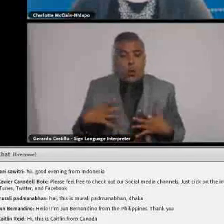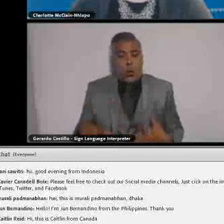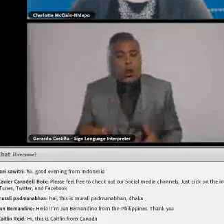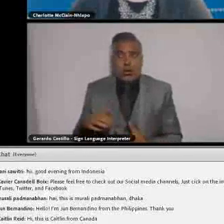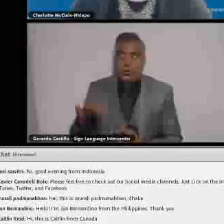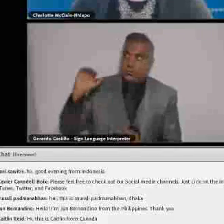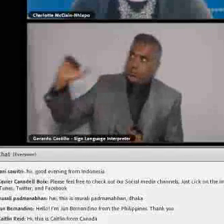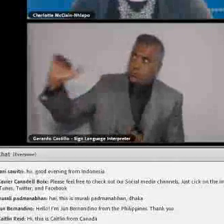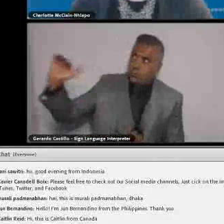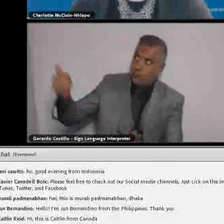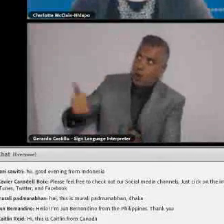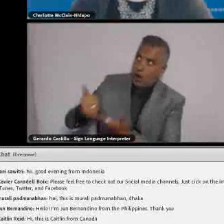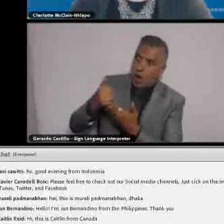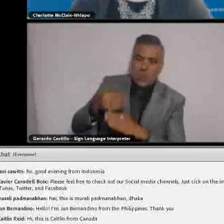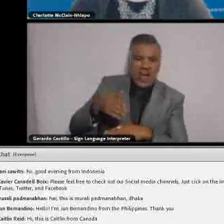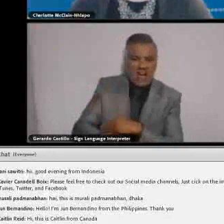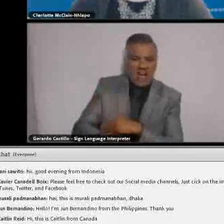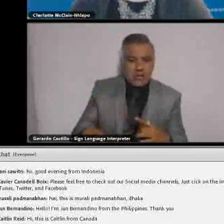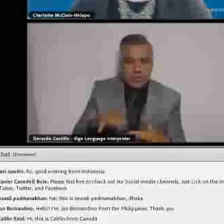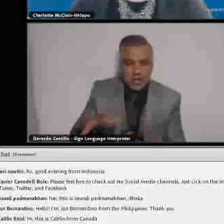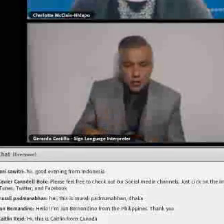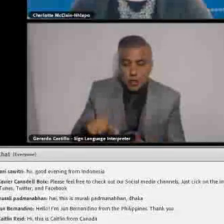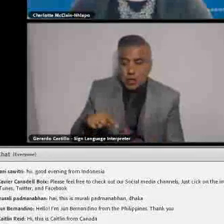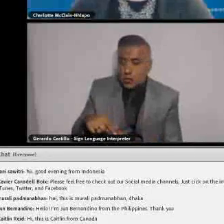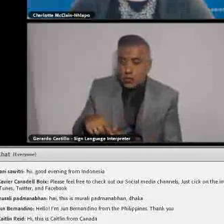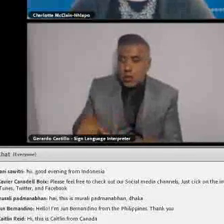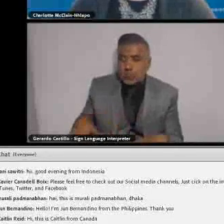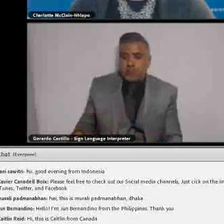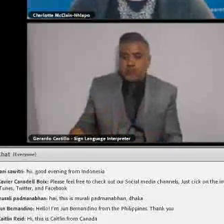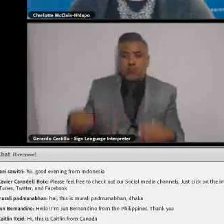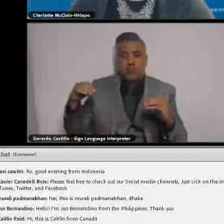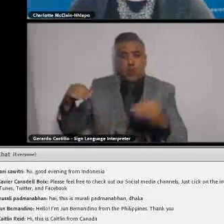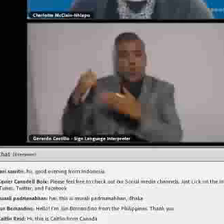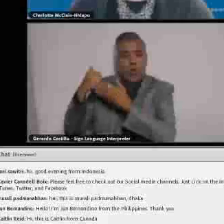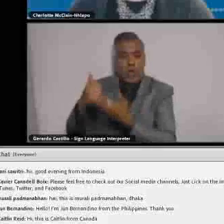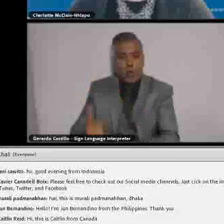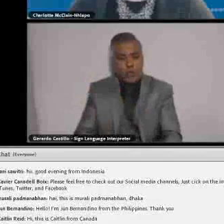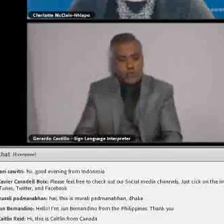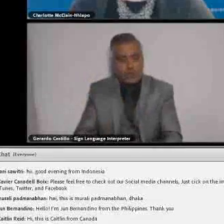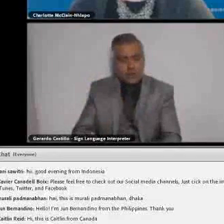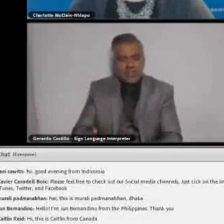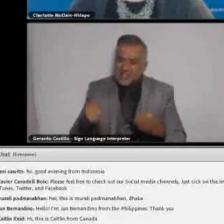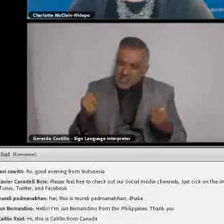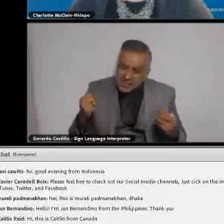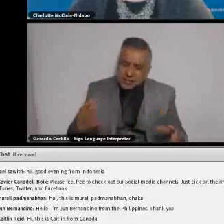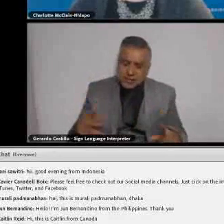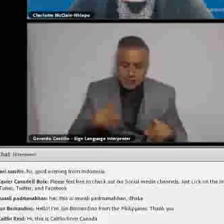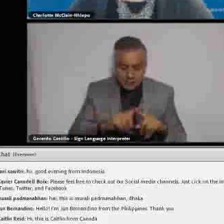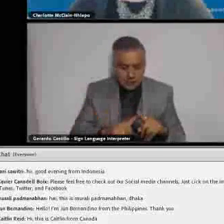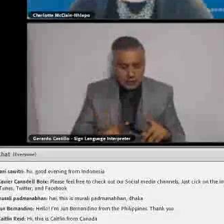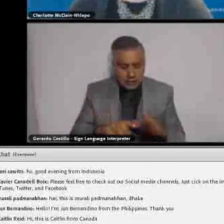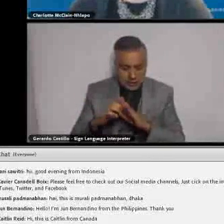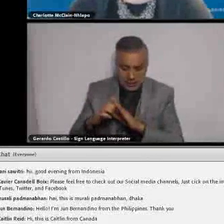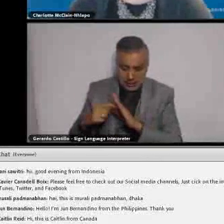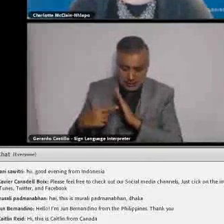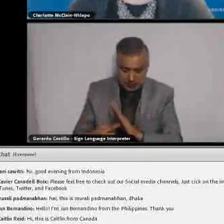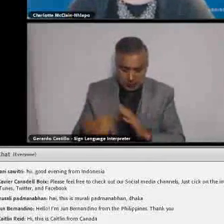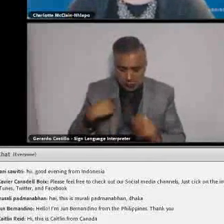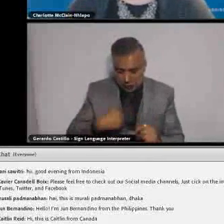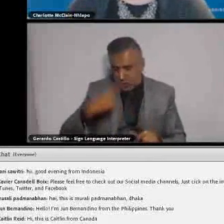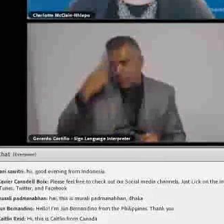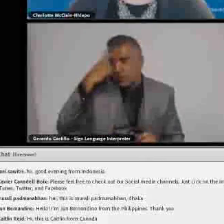a disaster, and they may just not get any help at all. So there's lots of different examples we can think